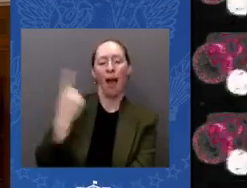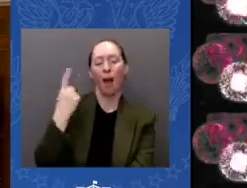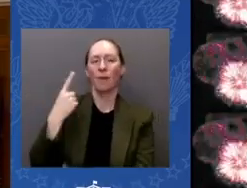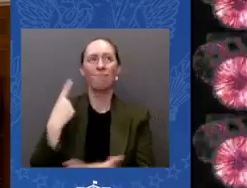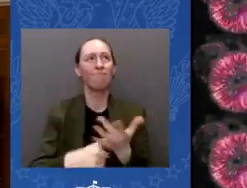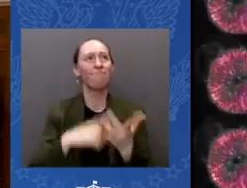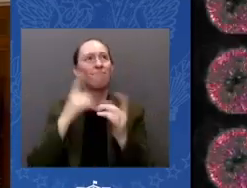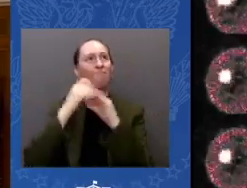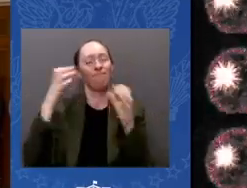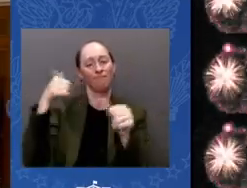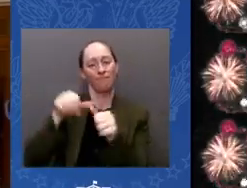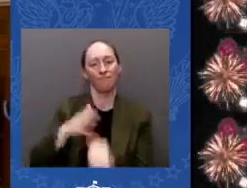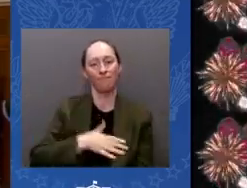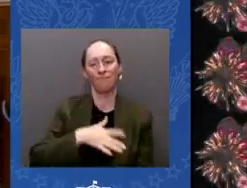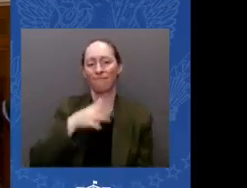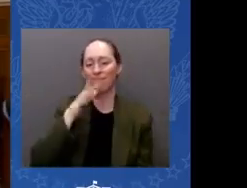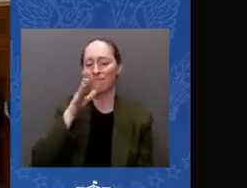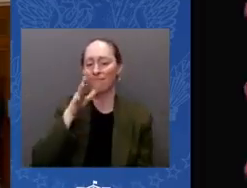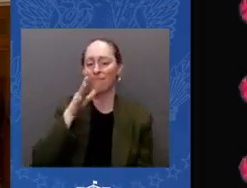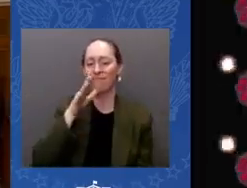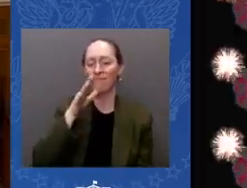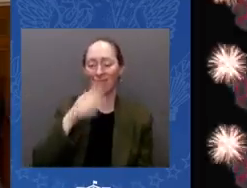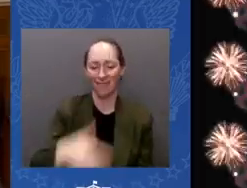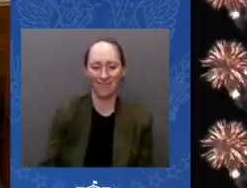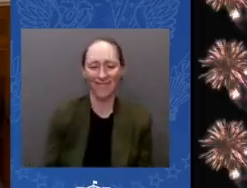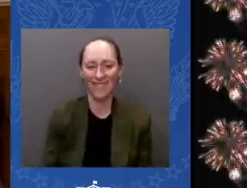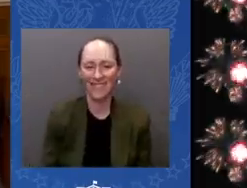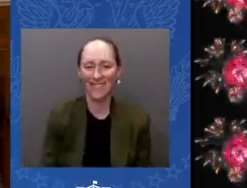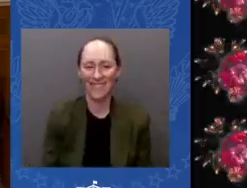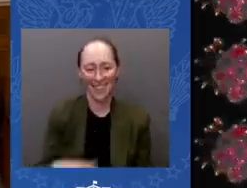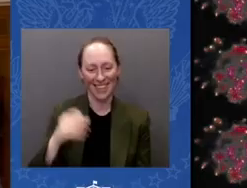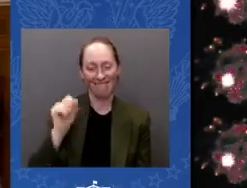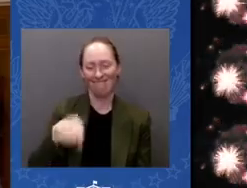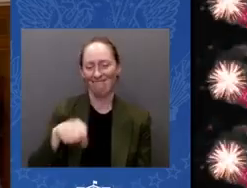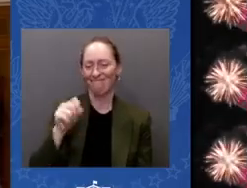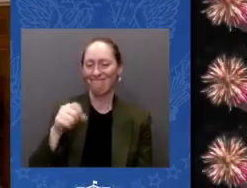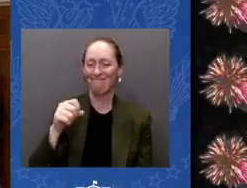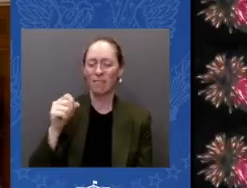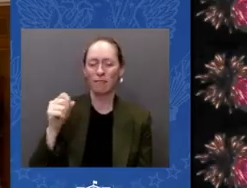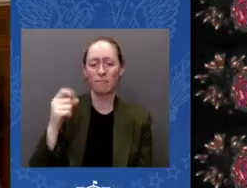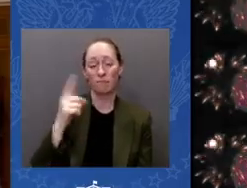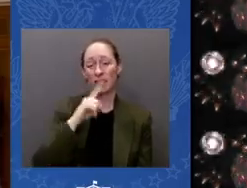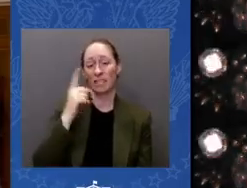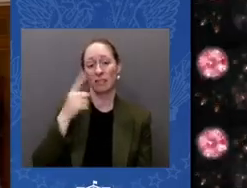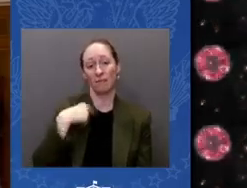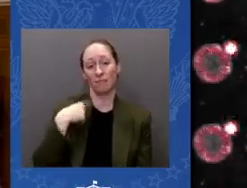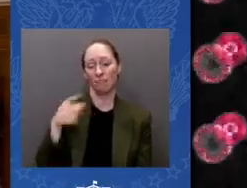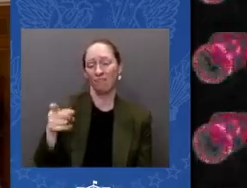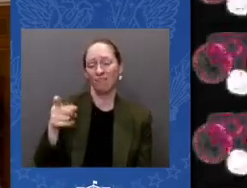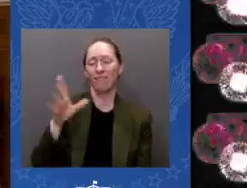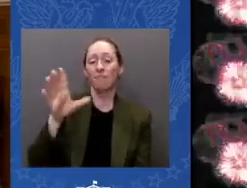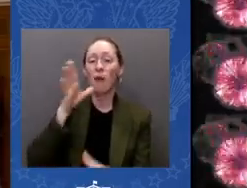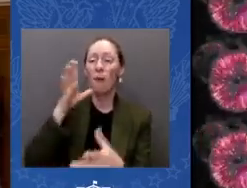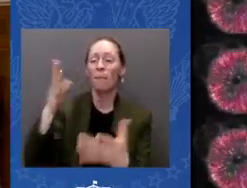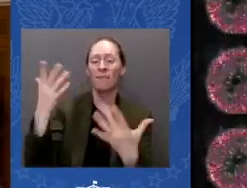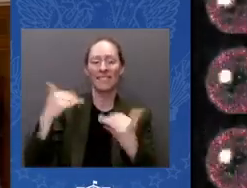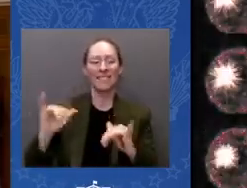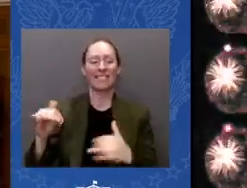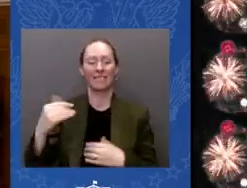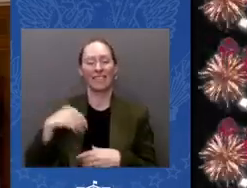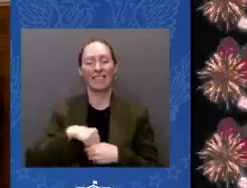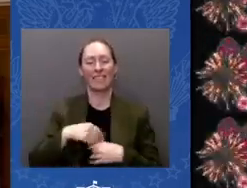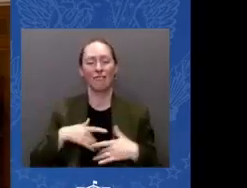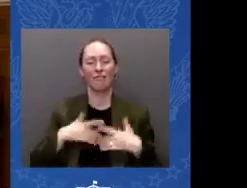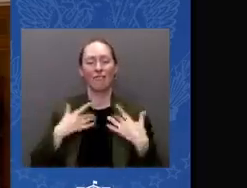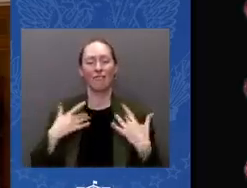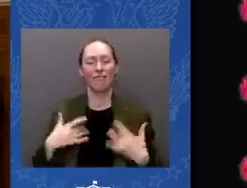days. Moms are always with us, no matter what. I know well, celebrating Diwali about a few days ago, it was